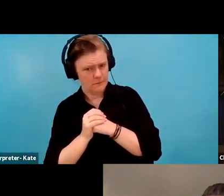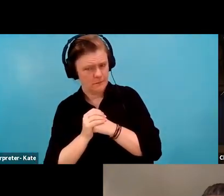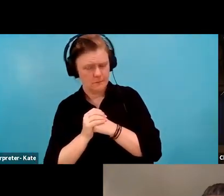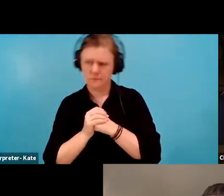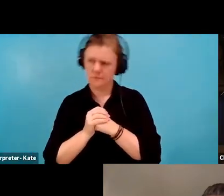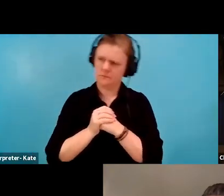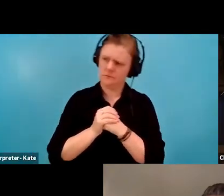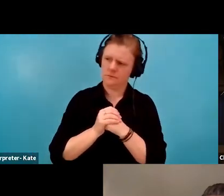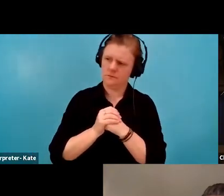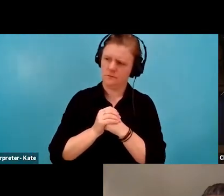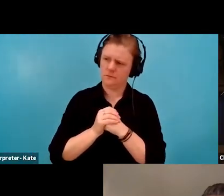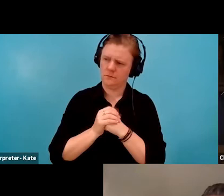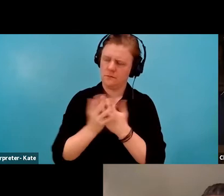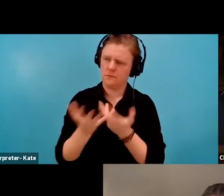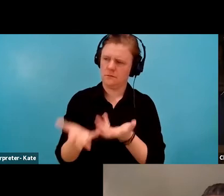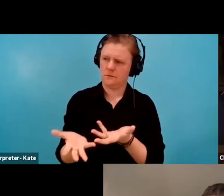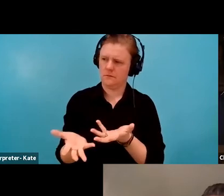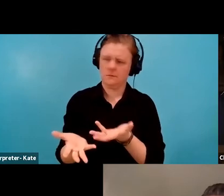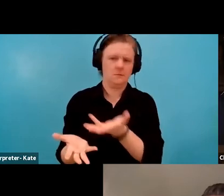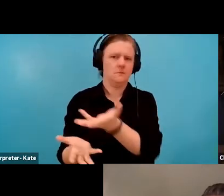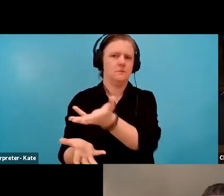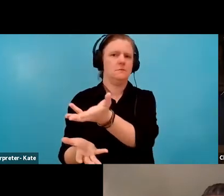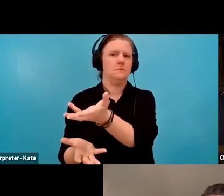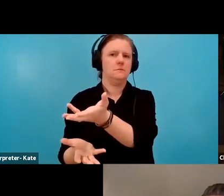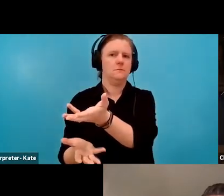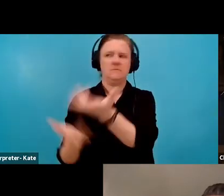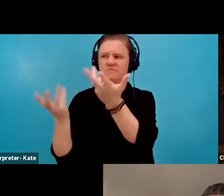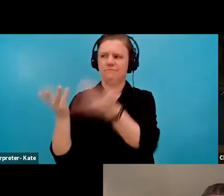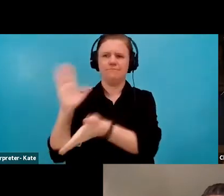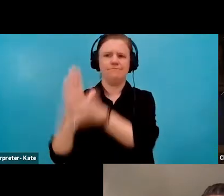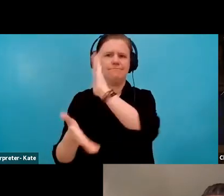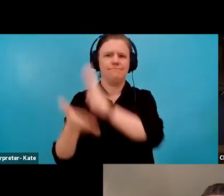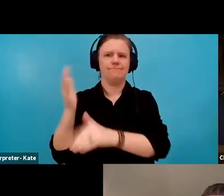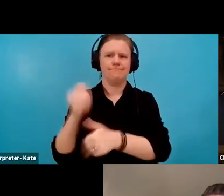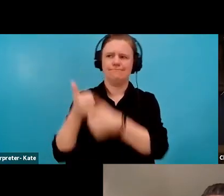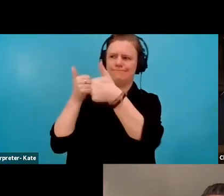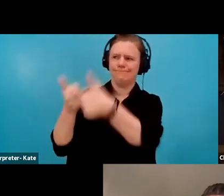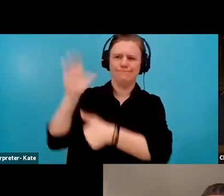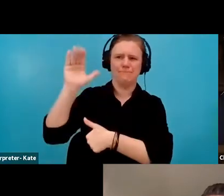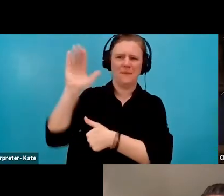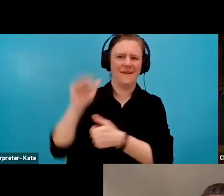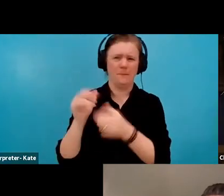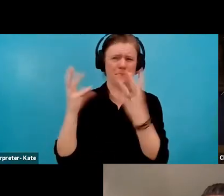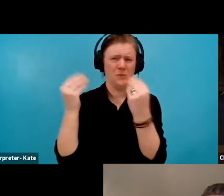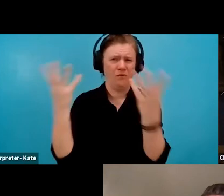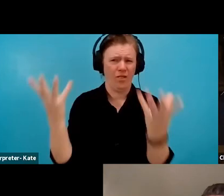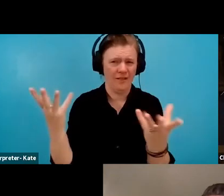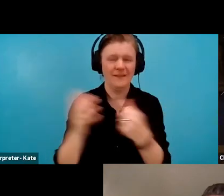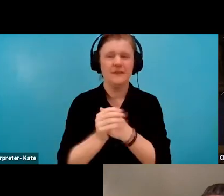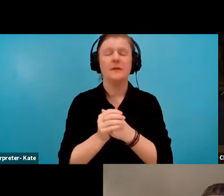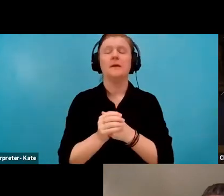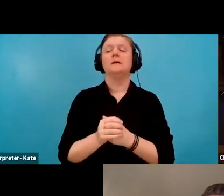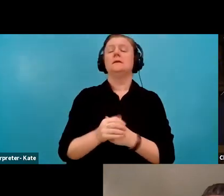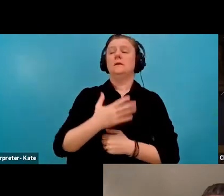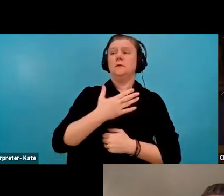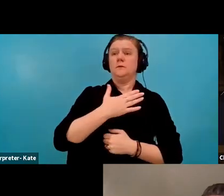And essentially, I just turned the camera off and, you know, clapped and left. So I came at this as a documentary